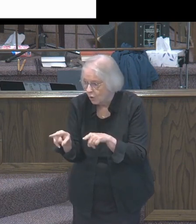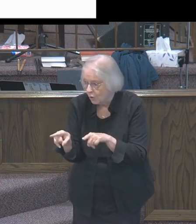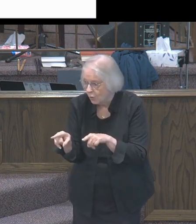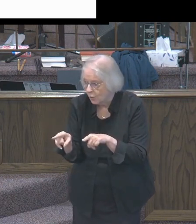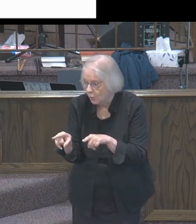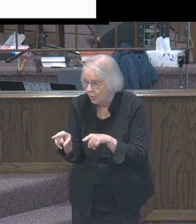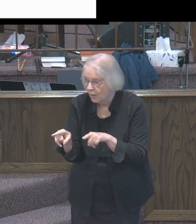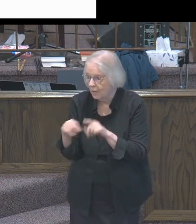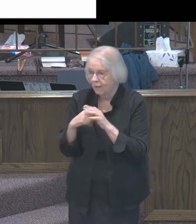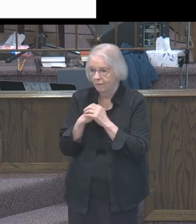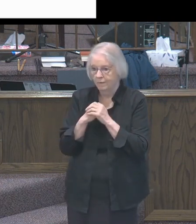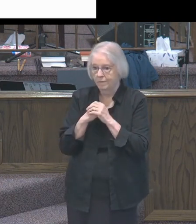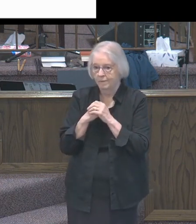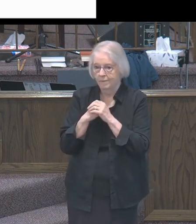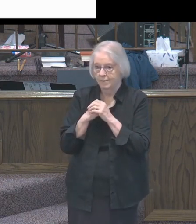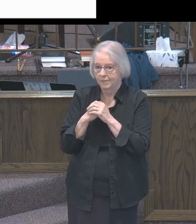What does that mean?